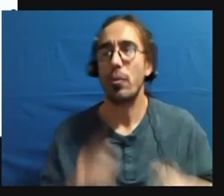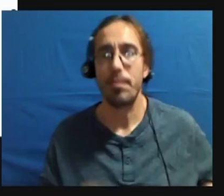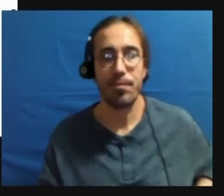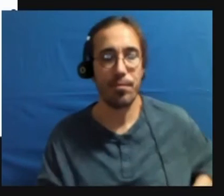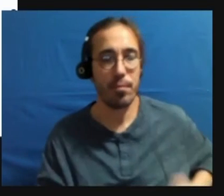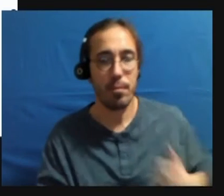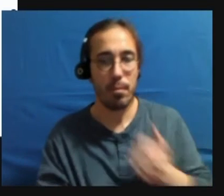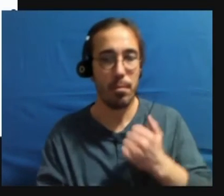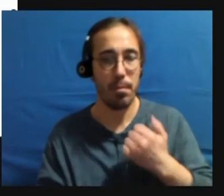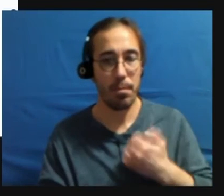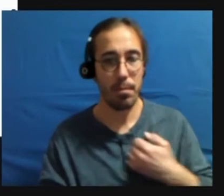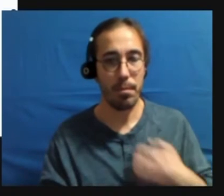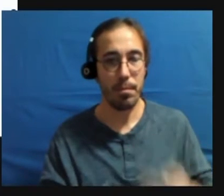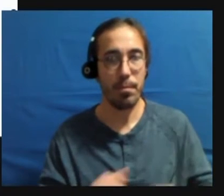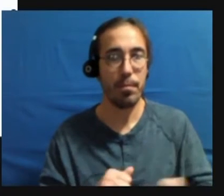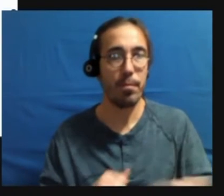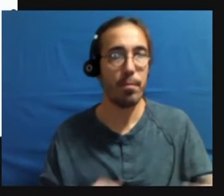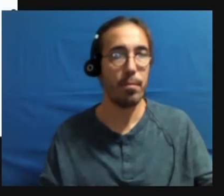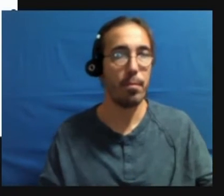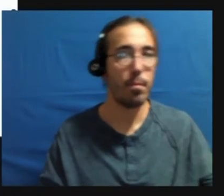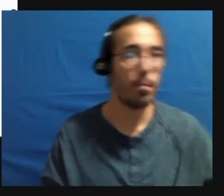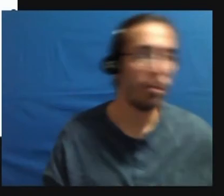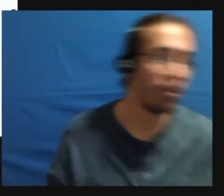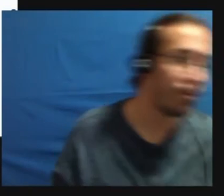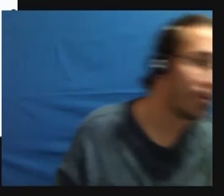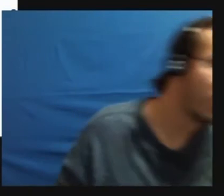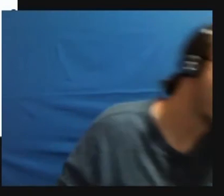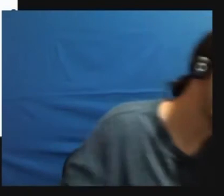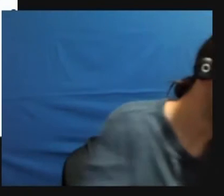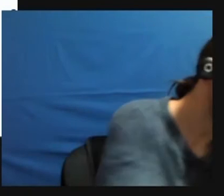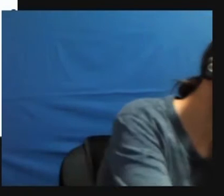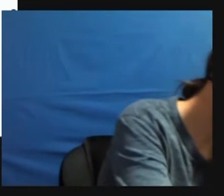So that's my advice around that topic.